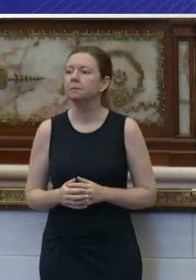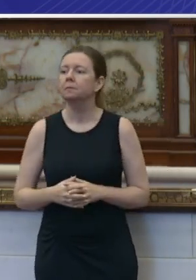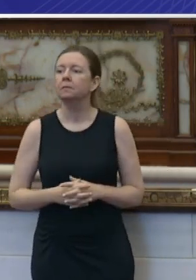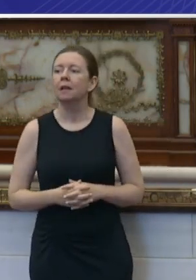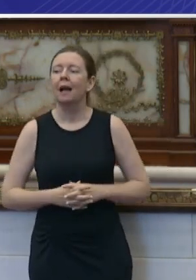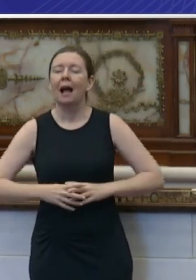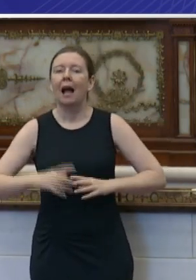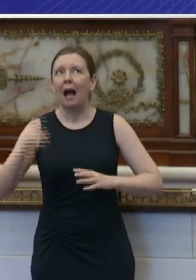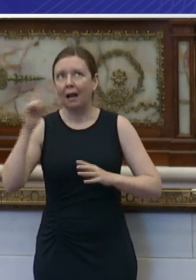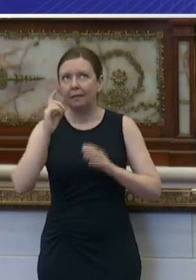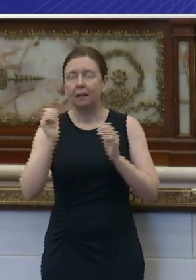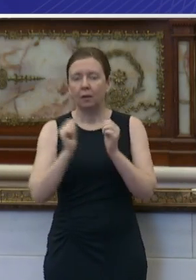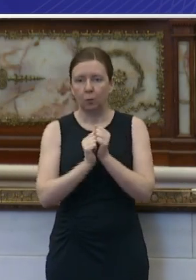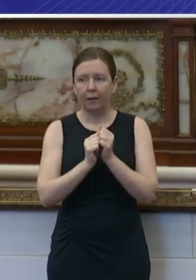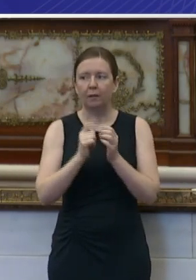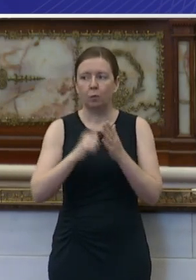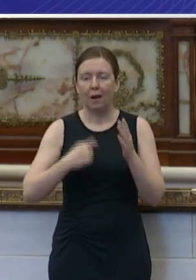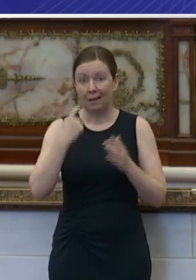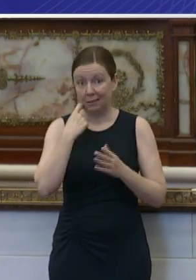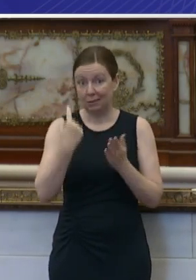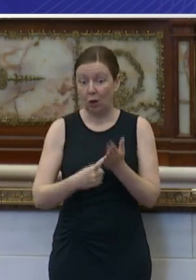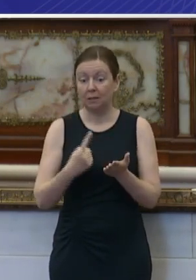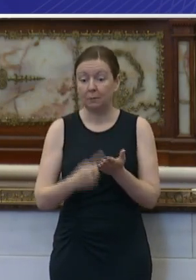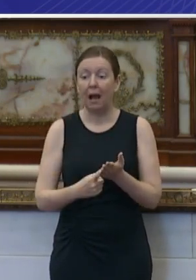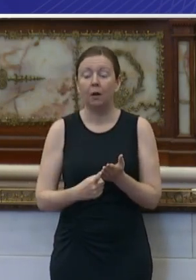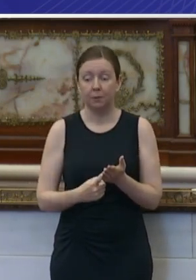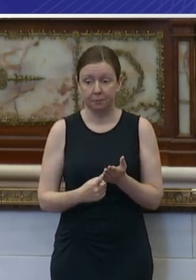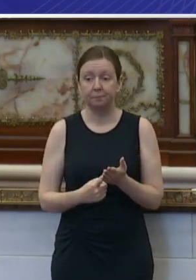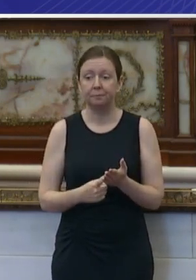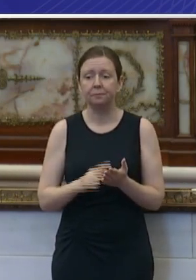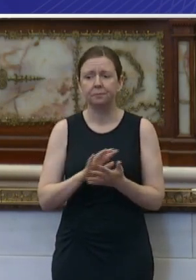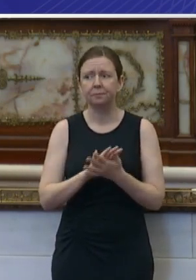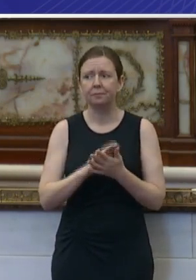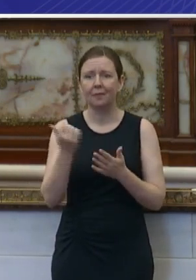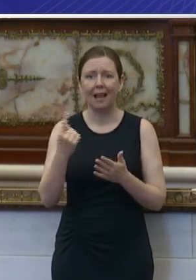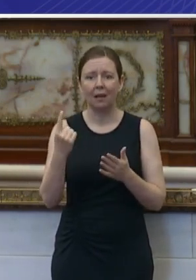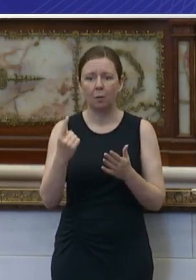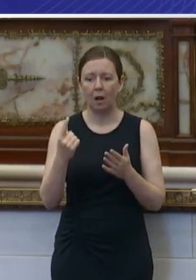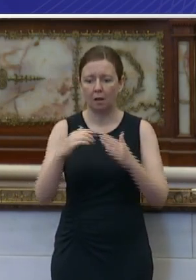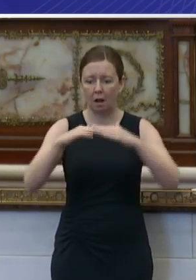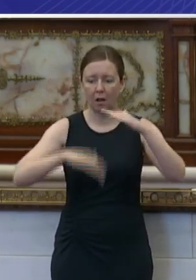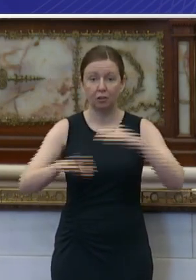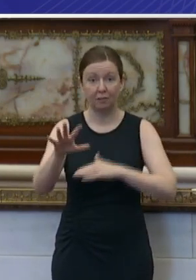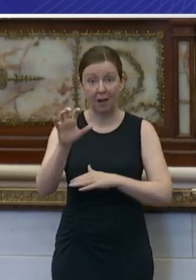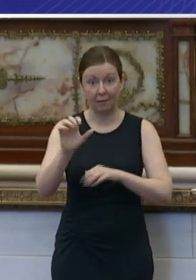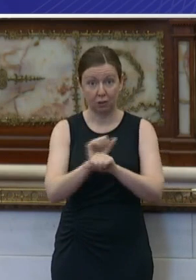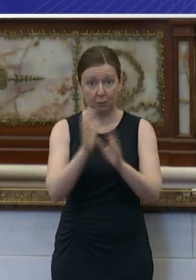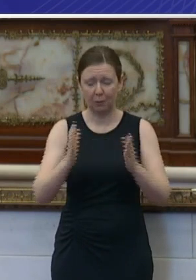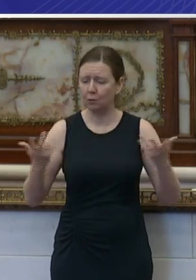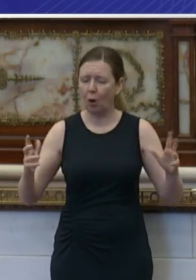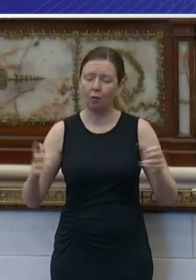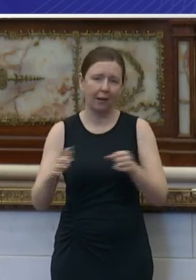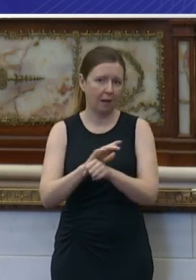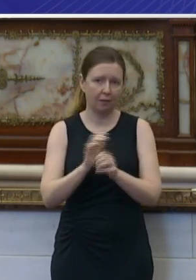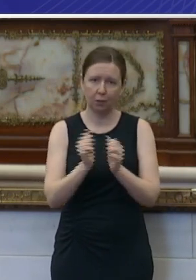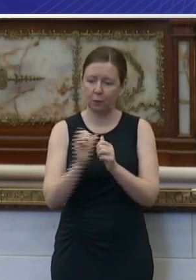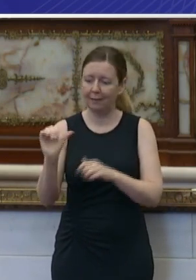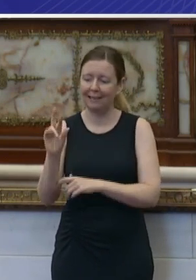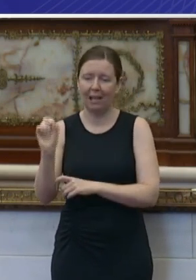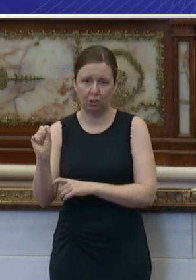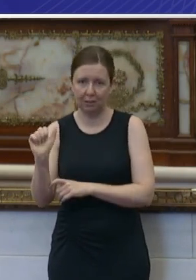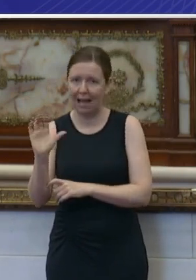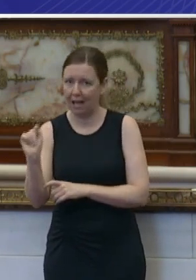I think with the carve out piece that I talked about, that those anybody under 500 employees are already covered by the Federal CARES